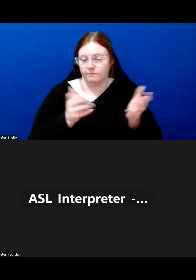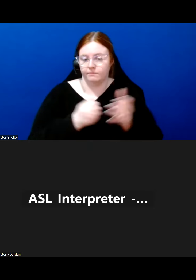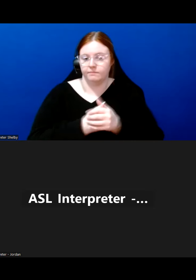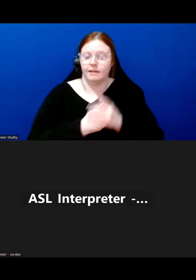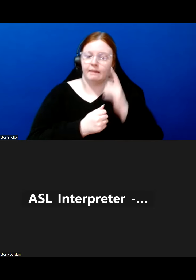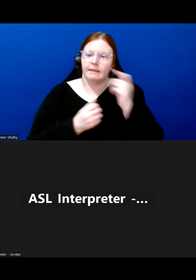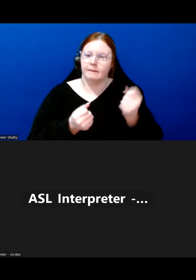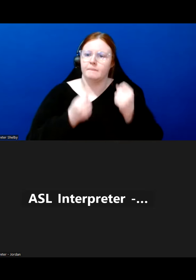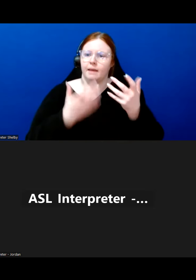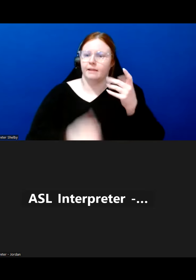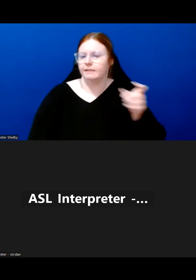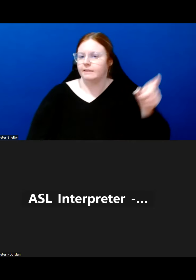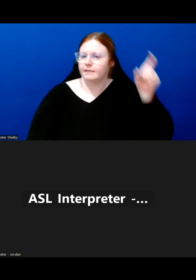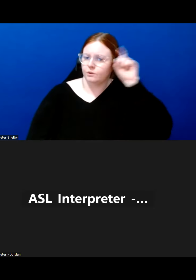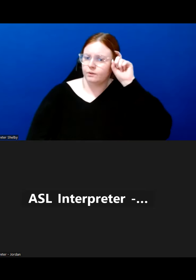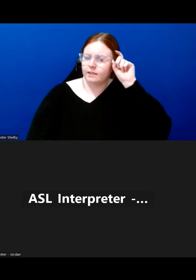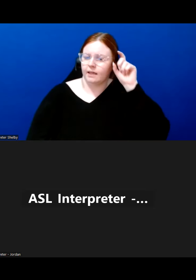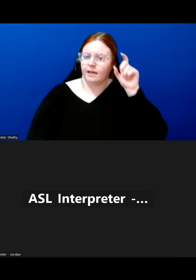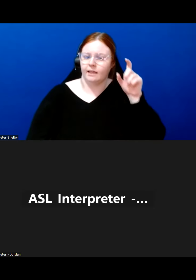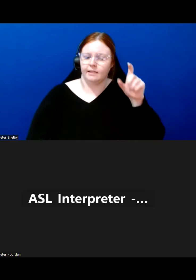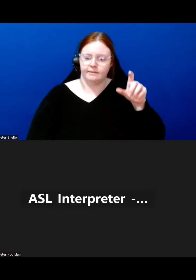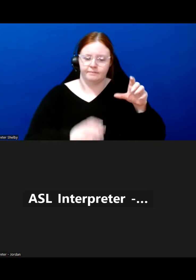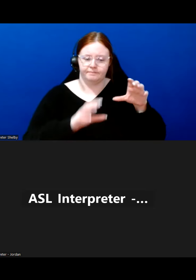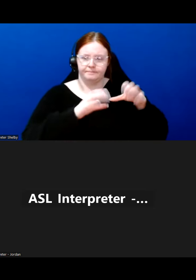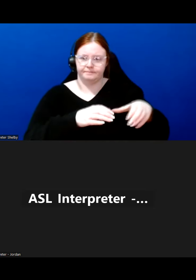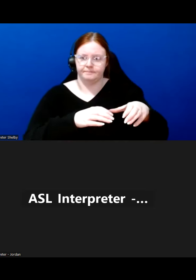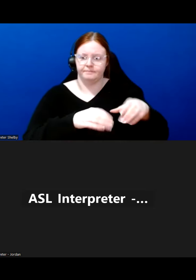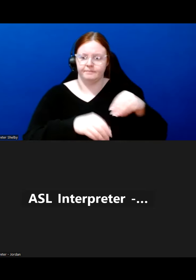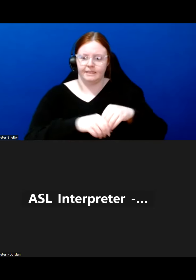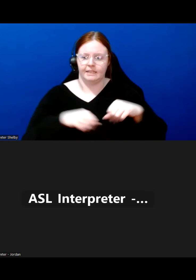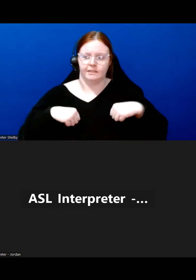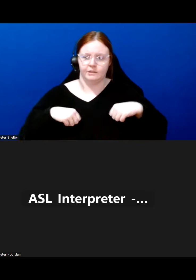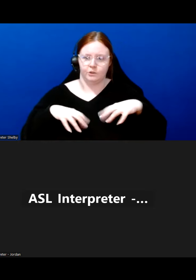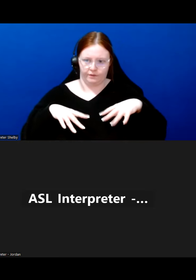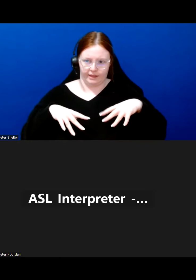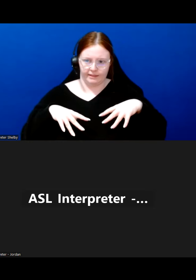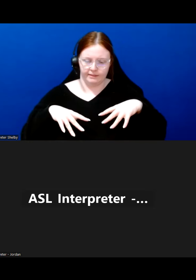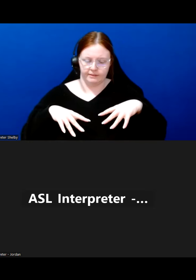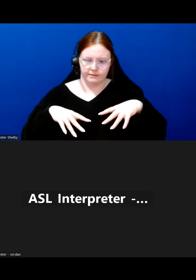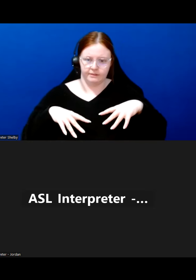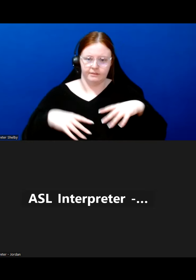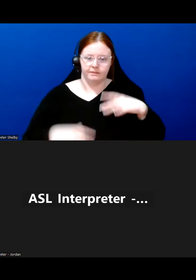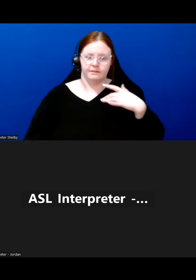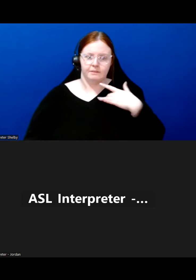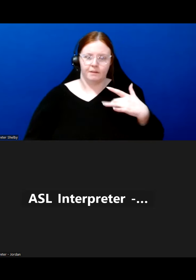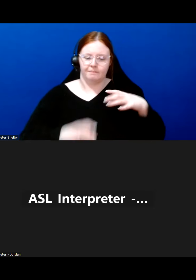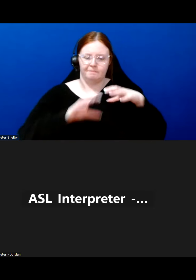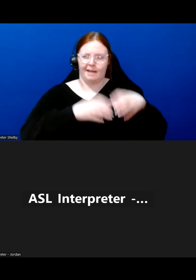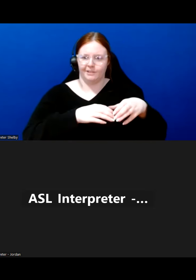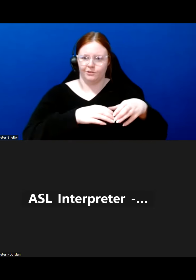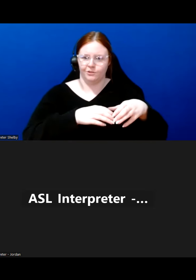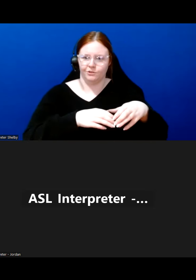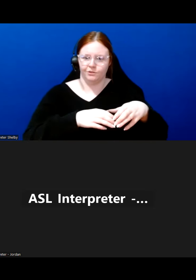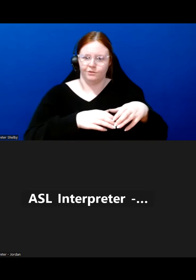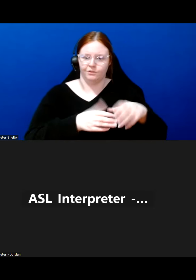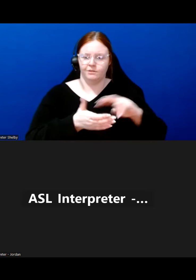hearing aid packages that you see, particularly in Newfoundland, They are packages. You're getting a